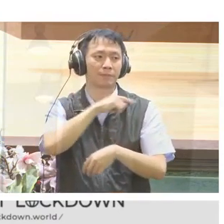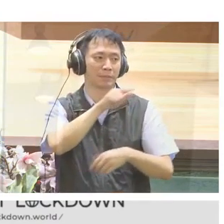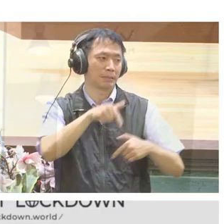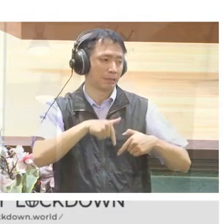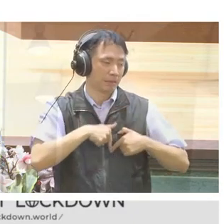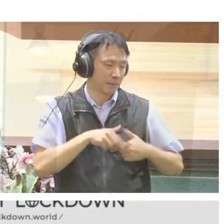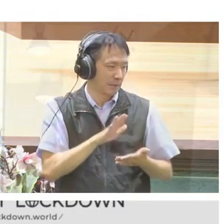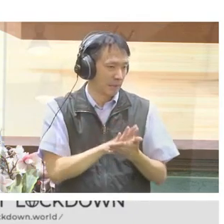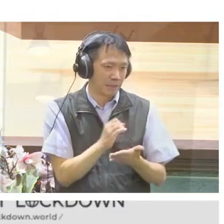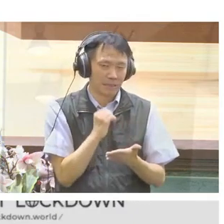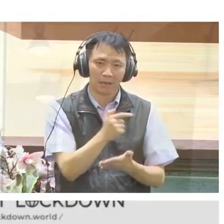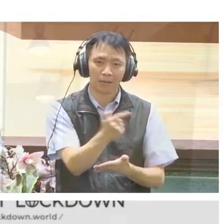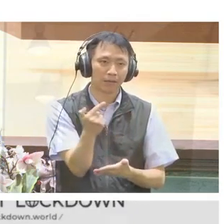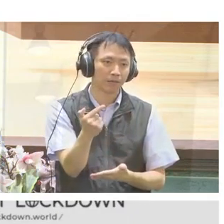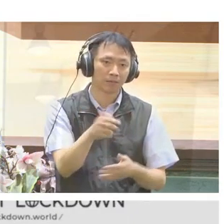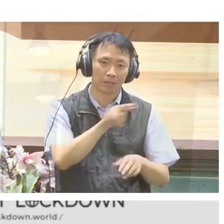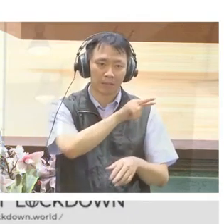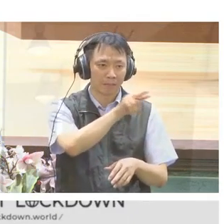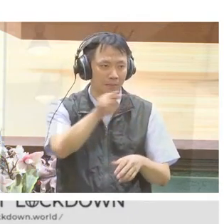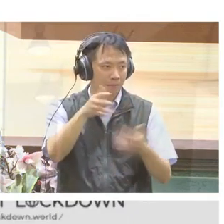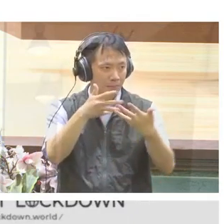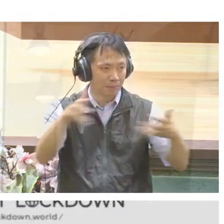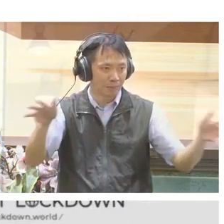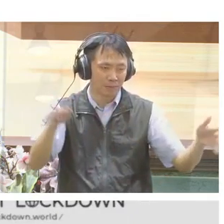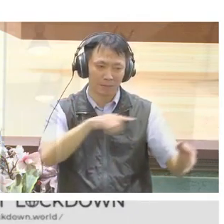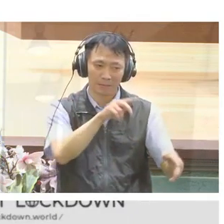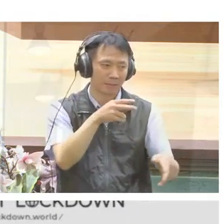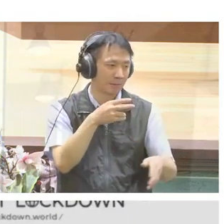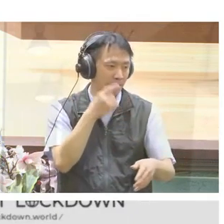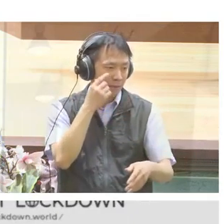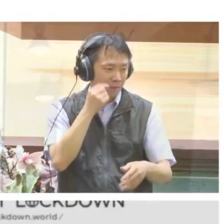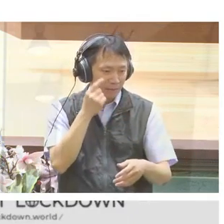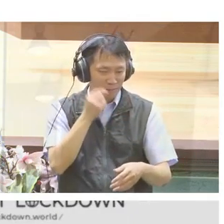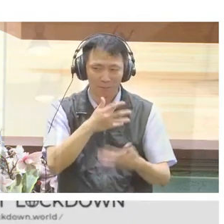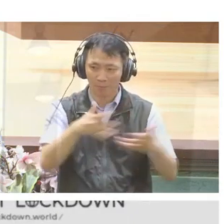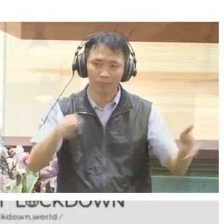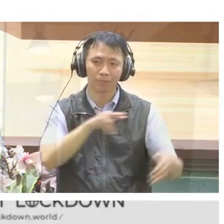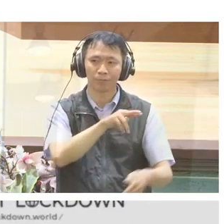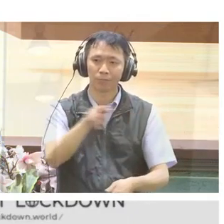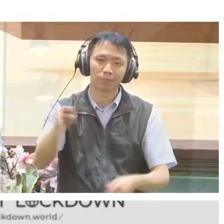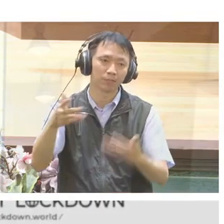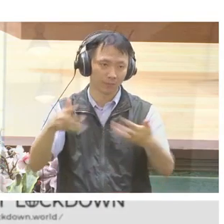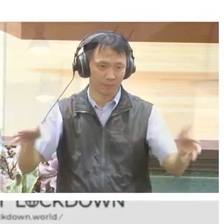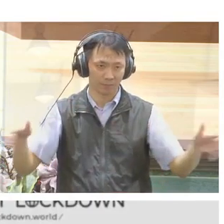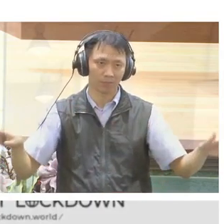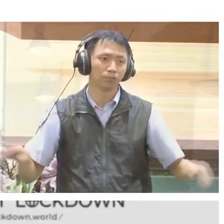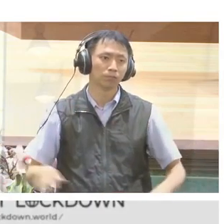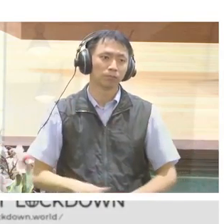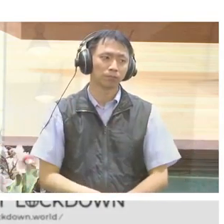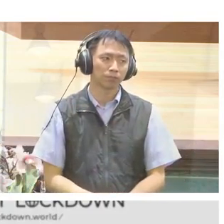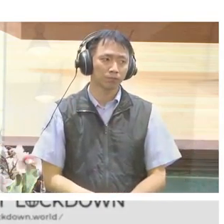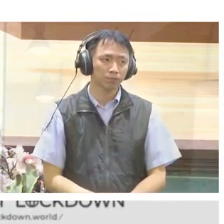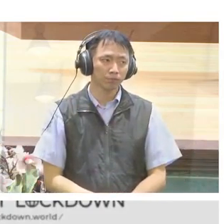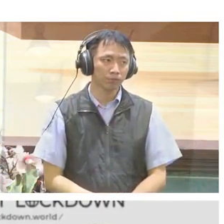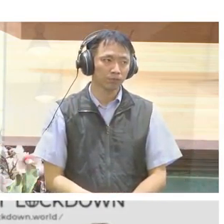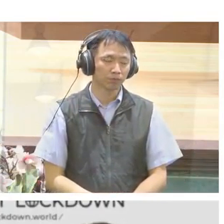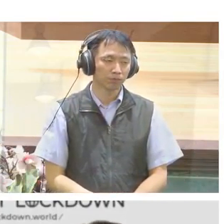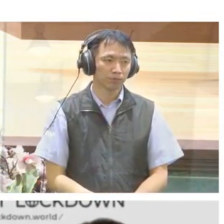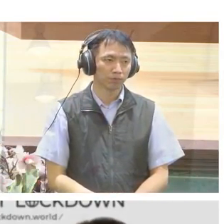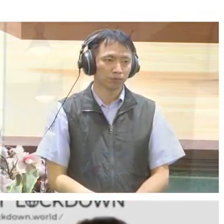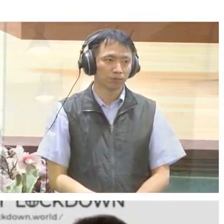of heavy-handedness as well across countries, targeting of journalists, police abuse, targeting